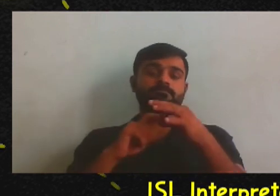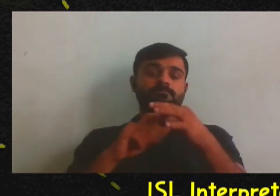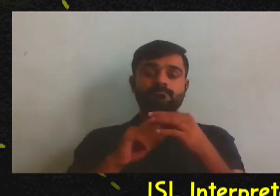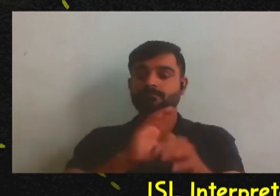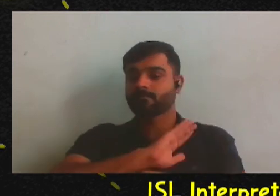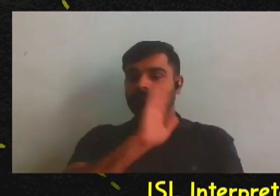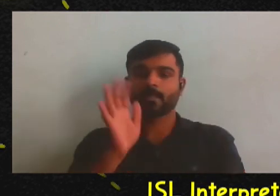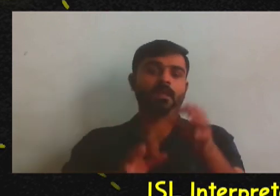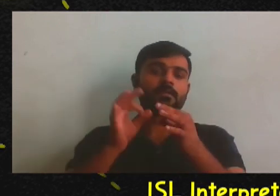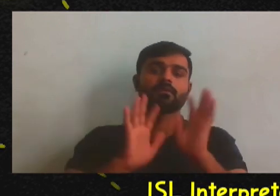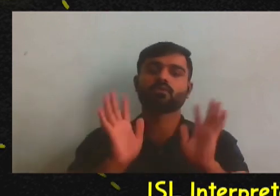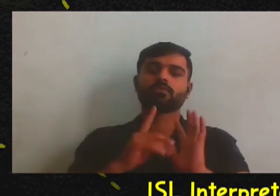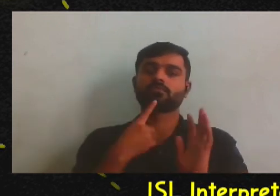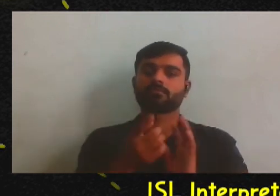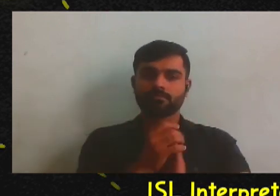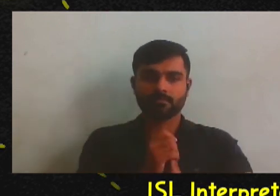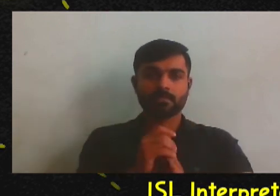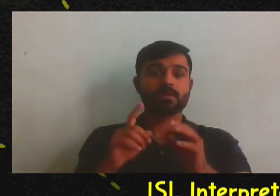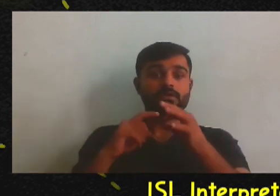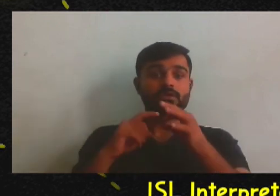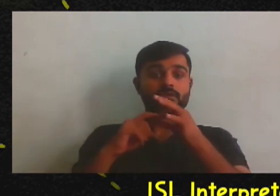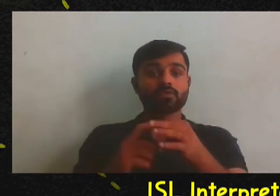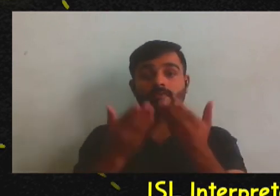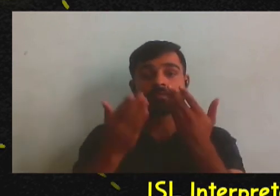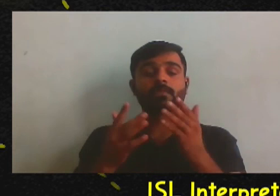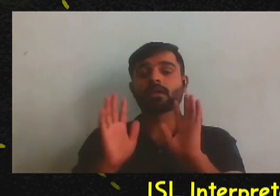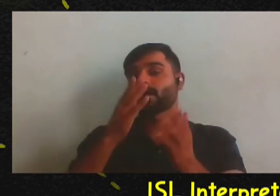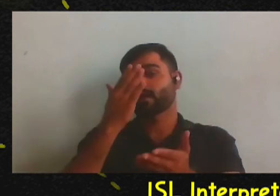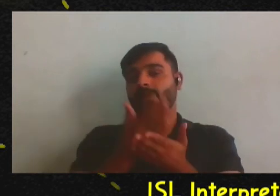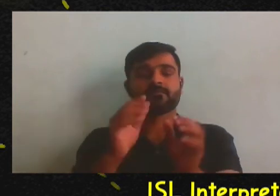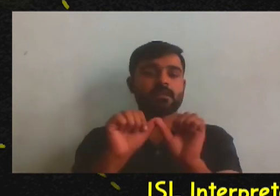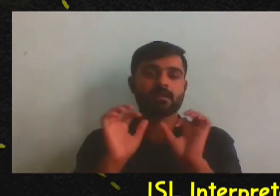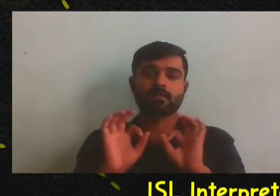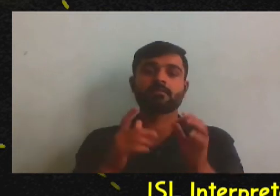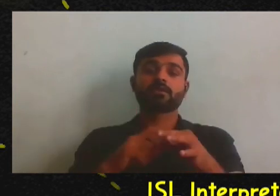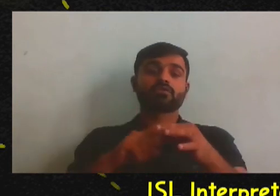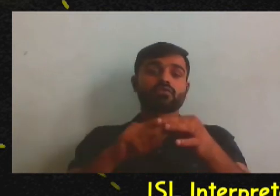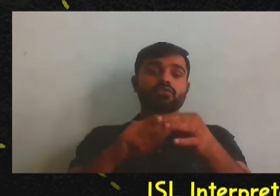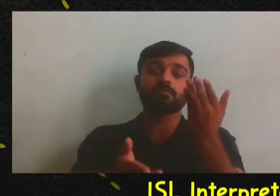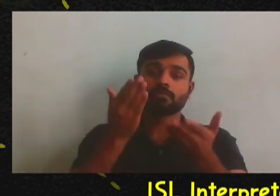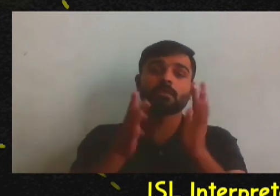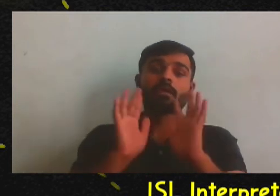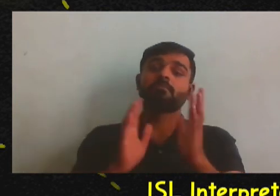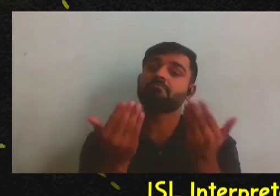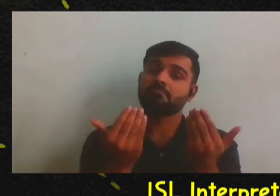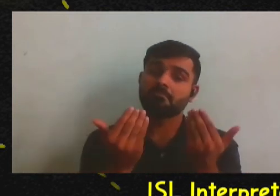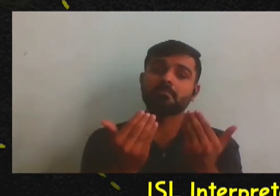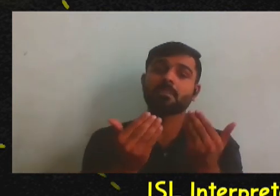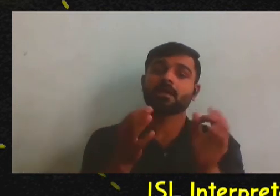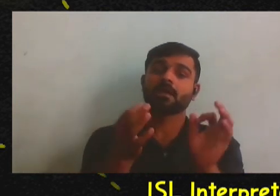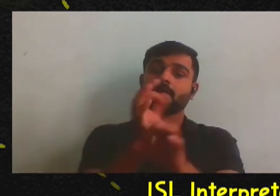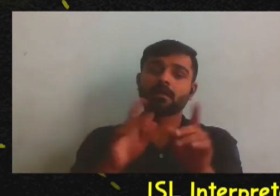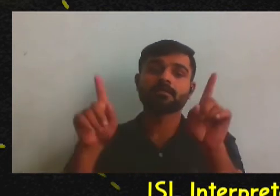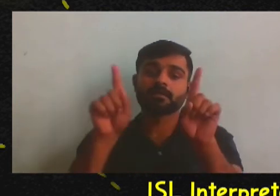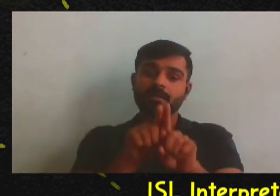just a question. The sawal may not always have a jawab. The sawal may well be a set of symptoms